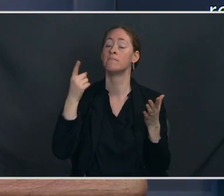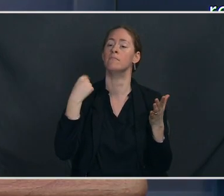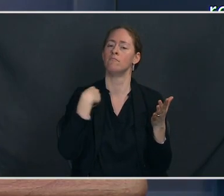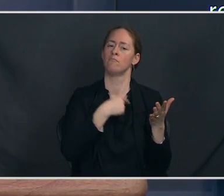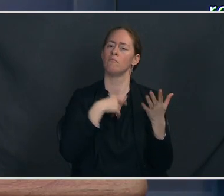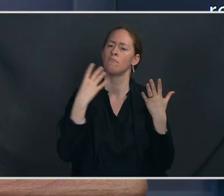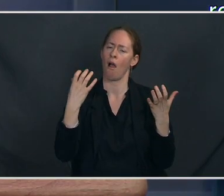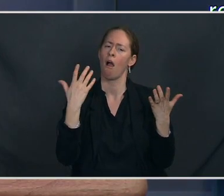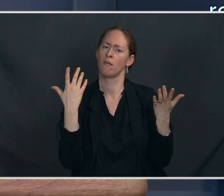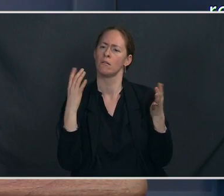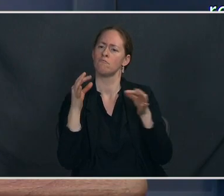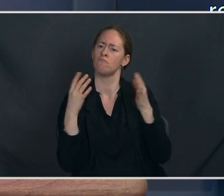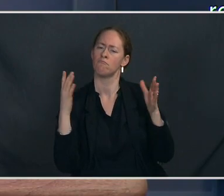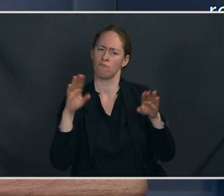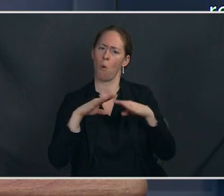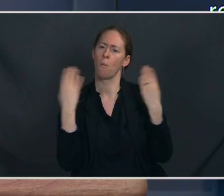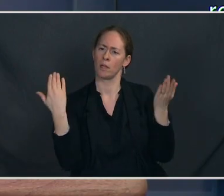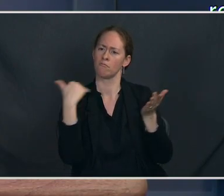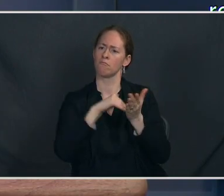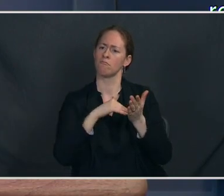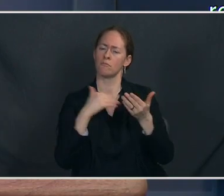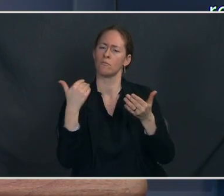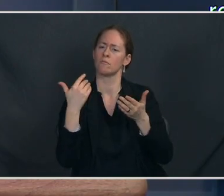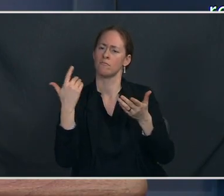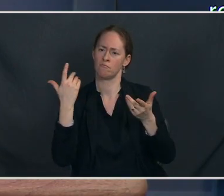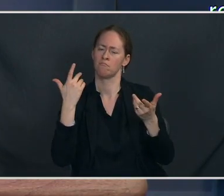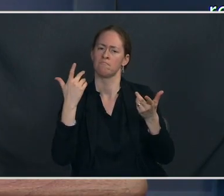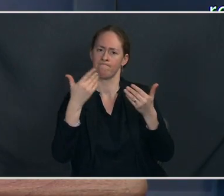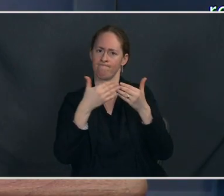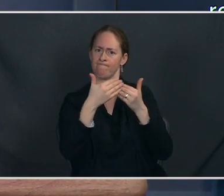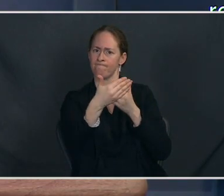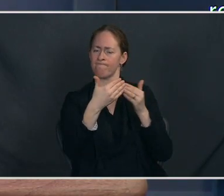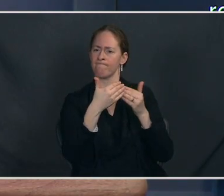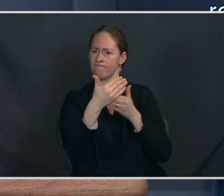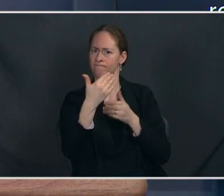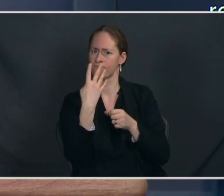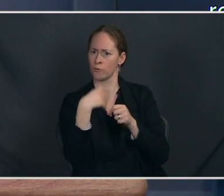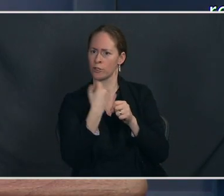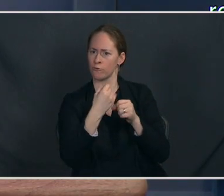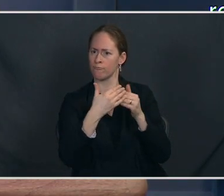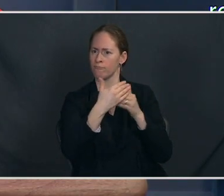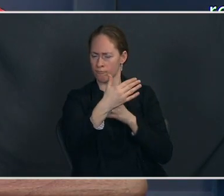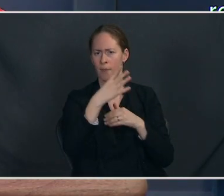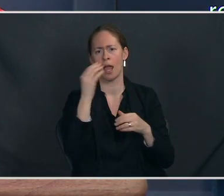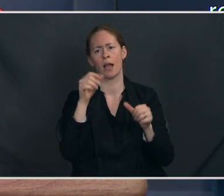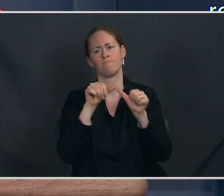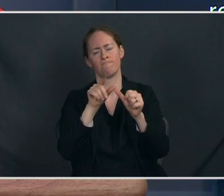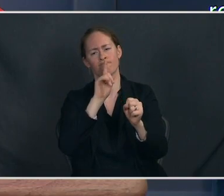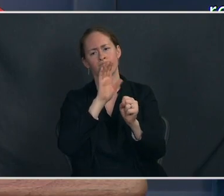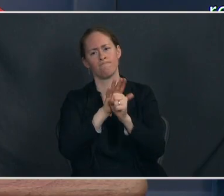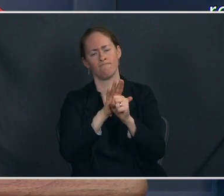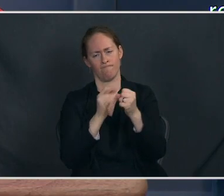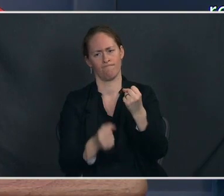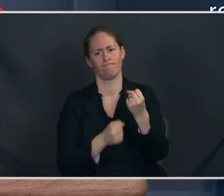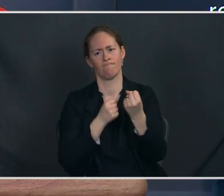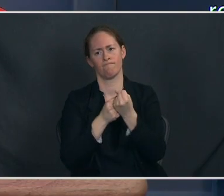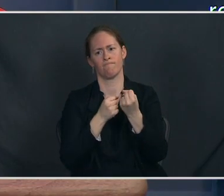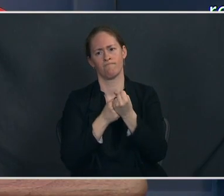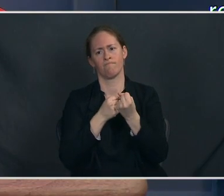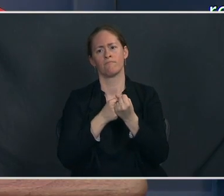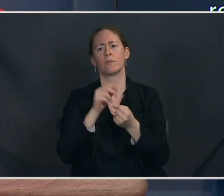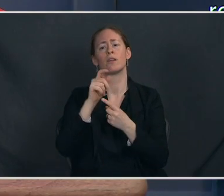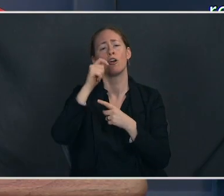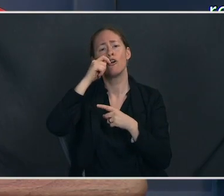5 years and also to reaffirm our strong support for Ukraine's sovereignty in the face of